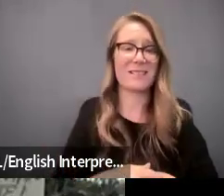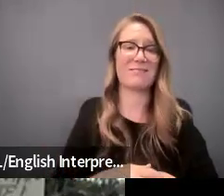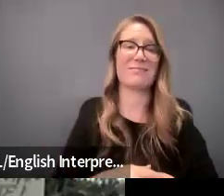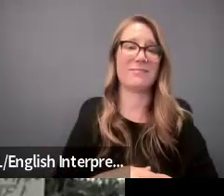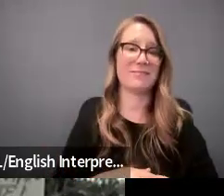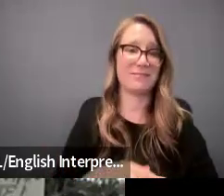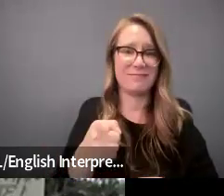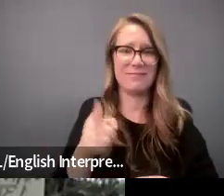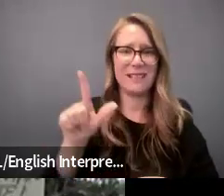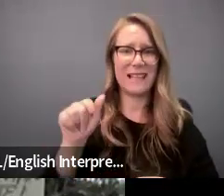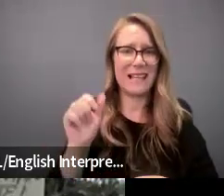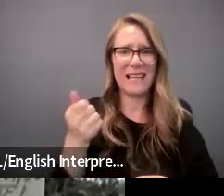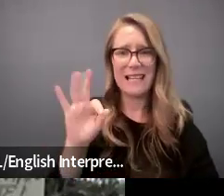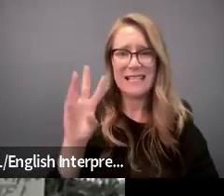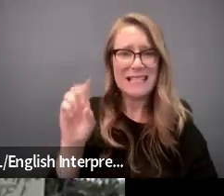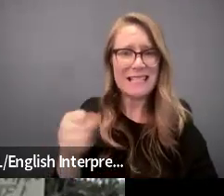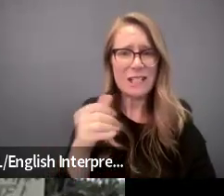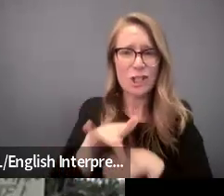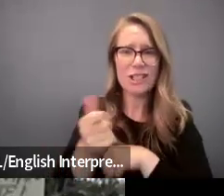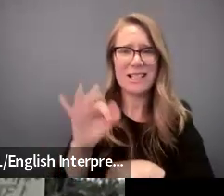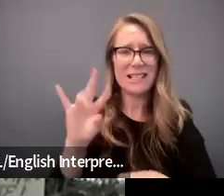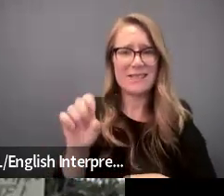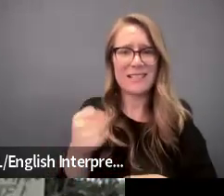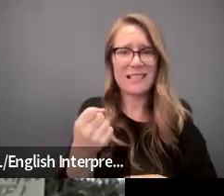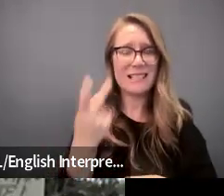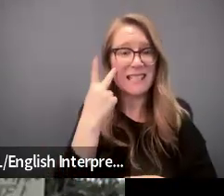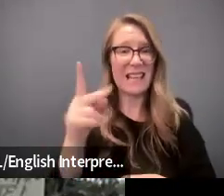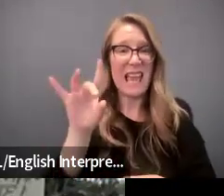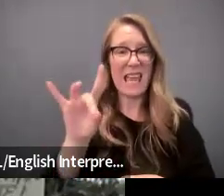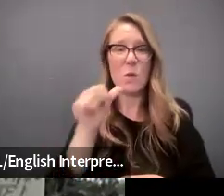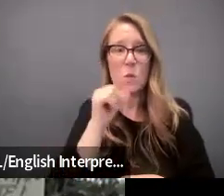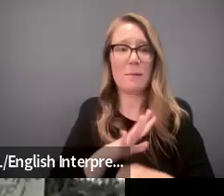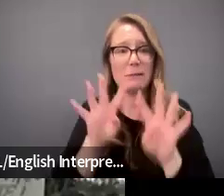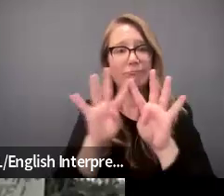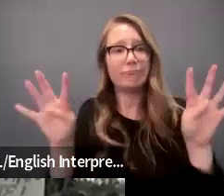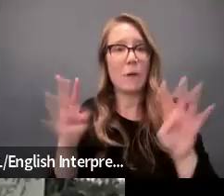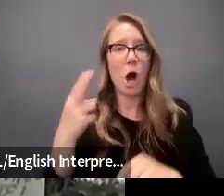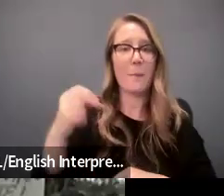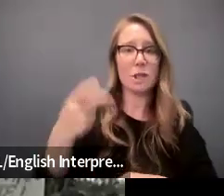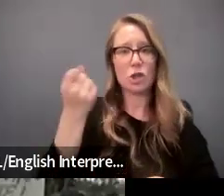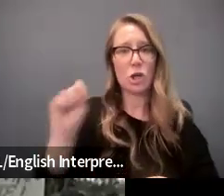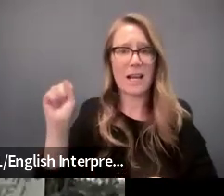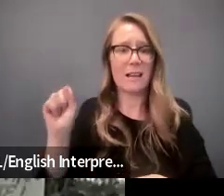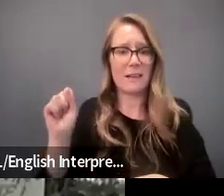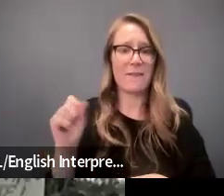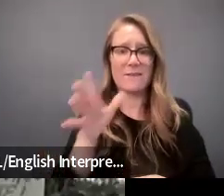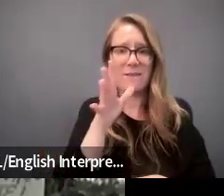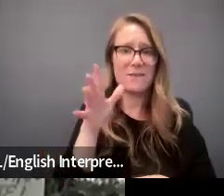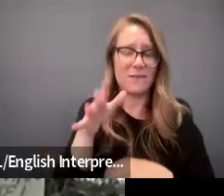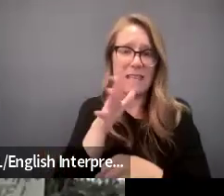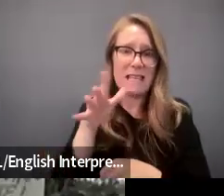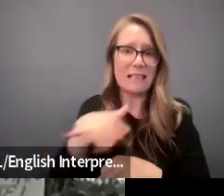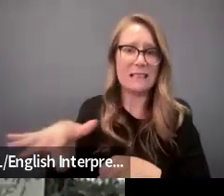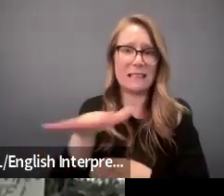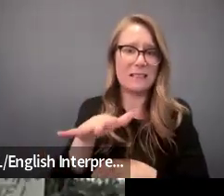in the late 60s, early 70s. Here we have 8 women stand together from a hop strike in the field near Mapton. I didn't know this